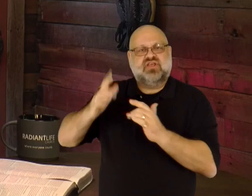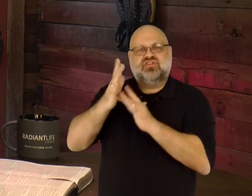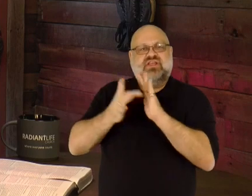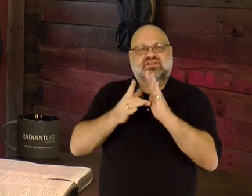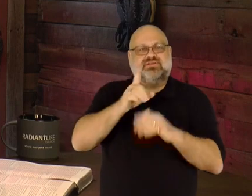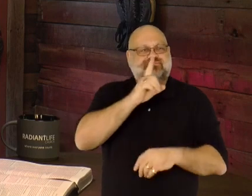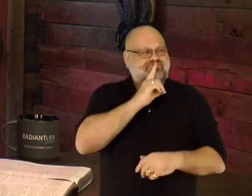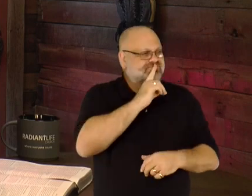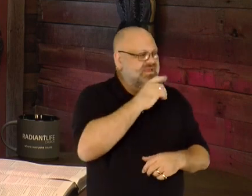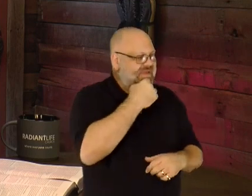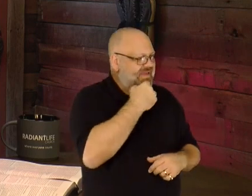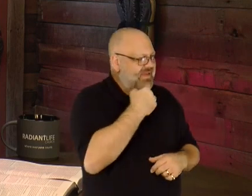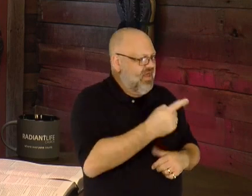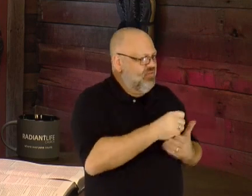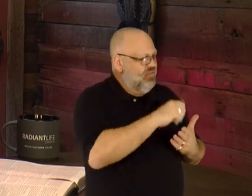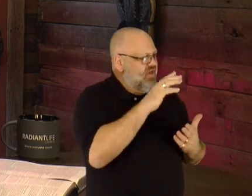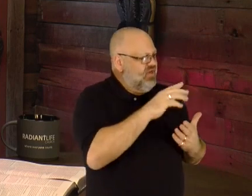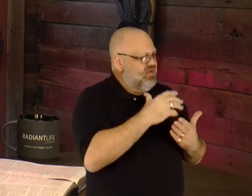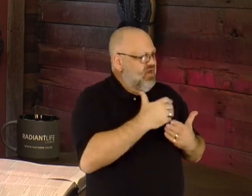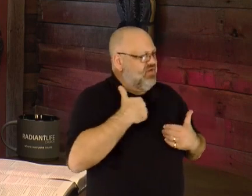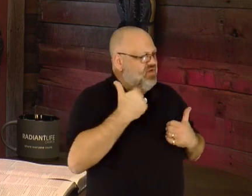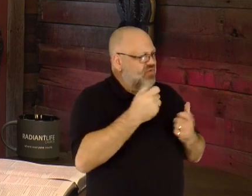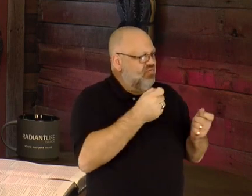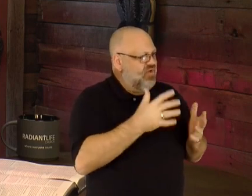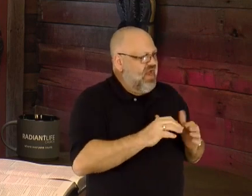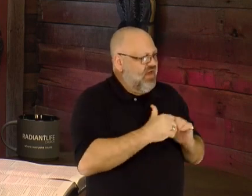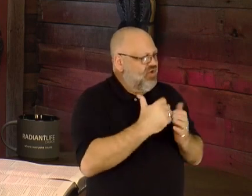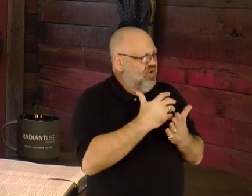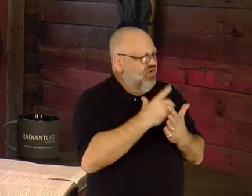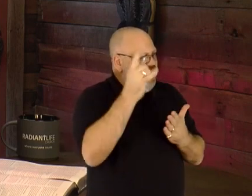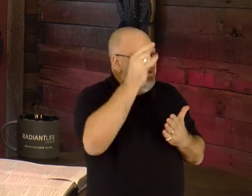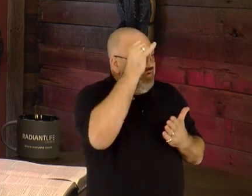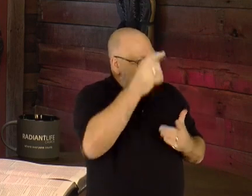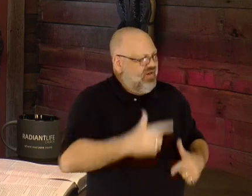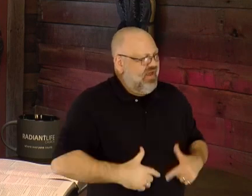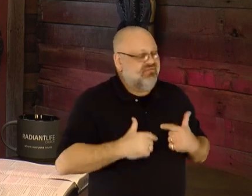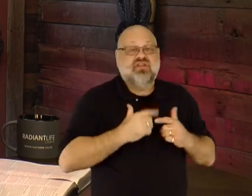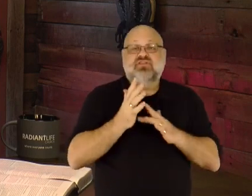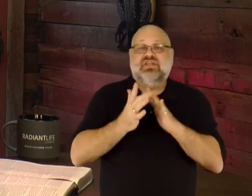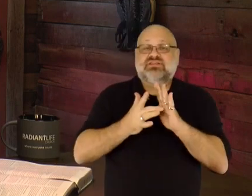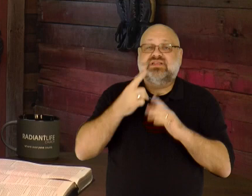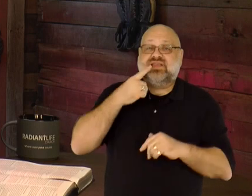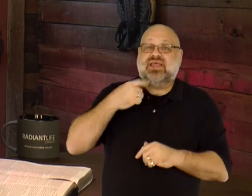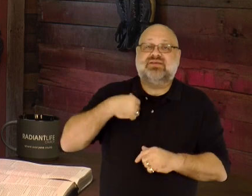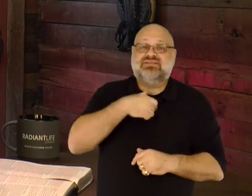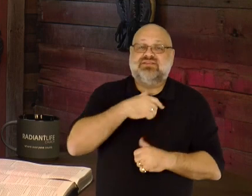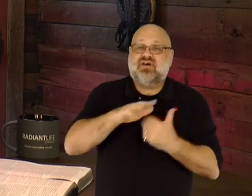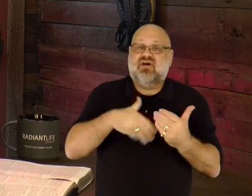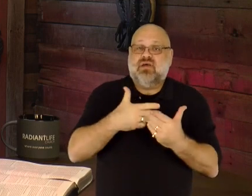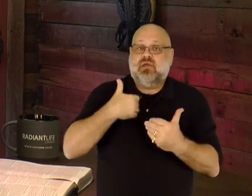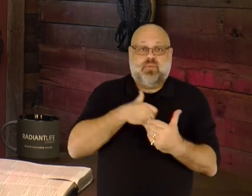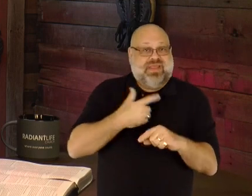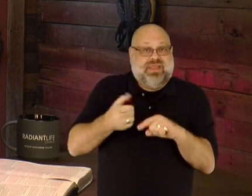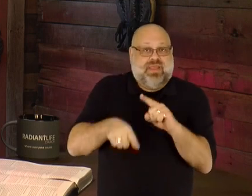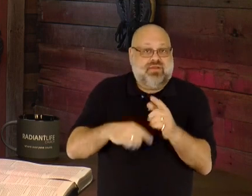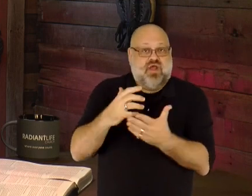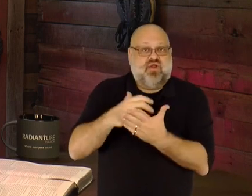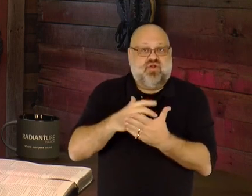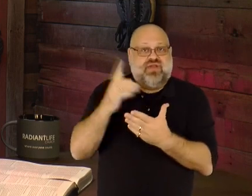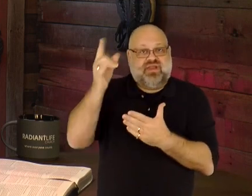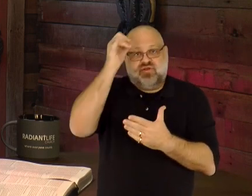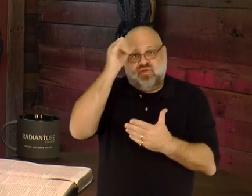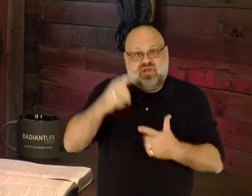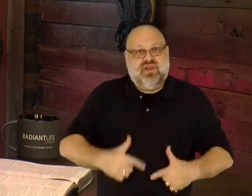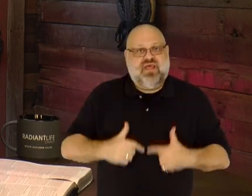ruler how to earn eternal life. Jesus tells us all that we cannot earn eternal life. But there will